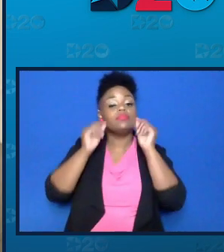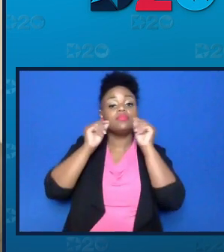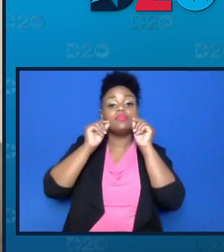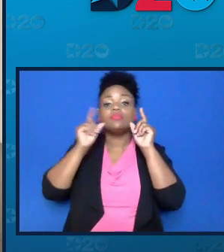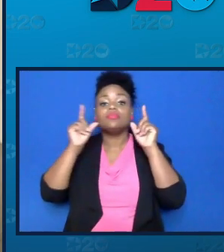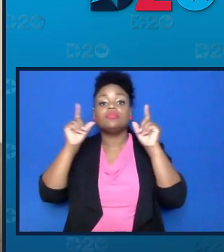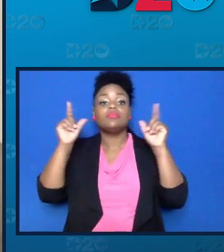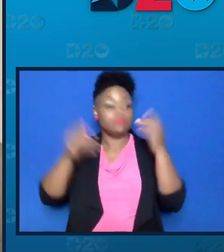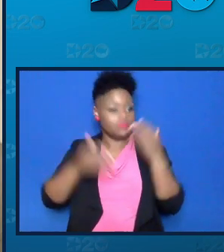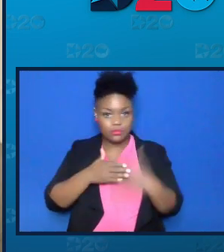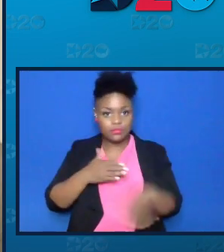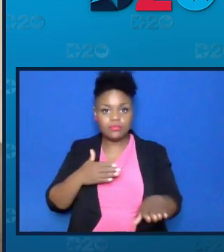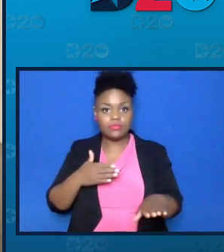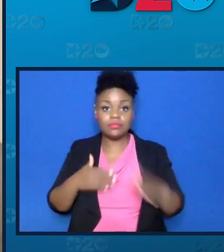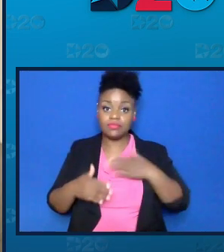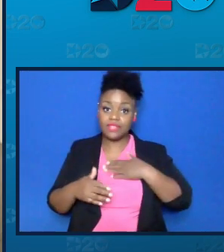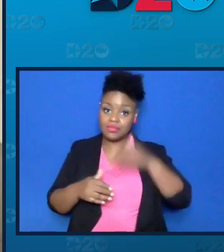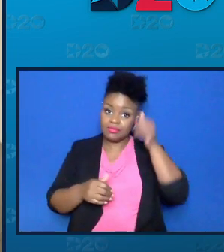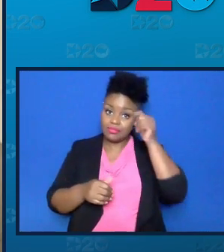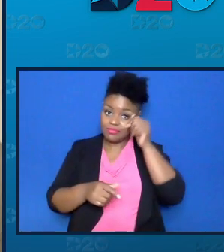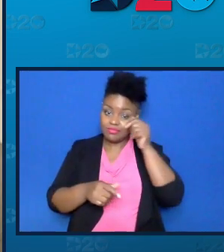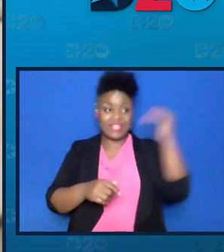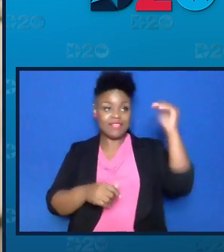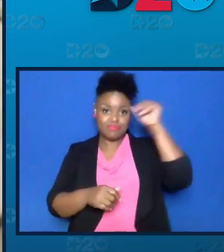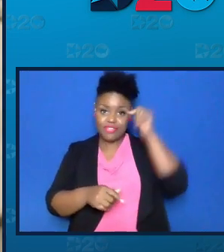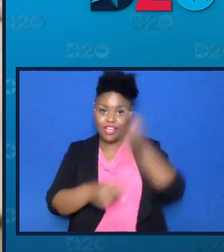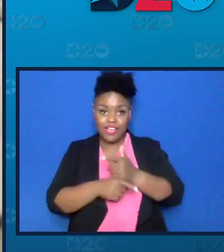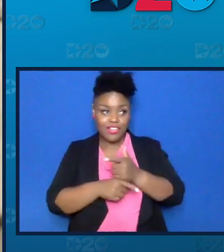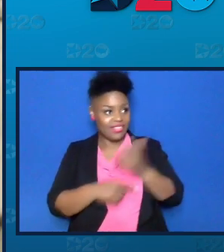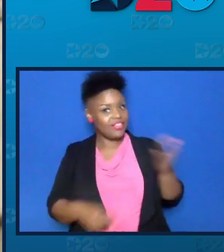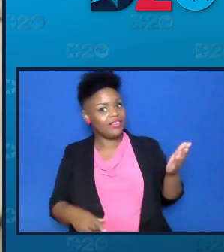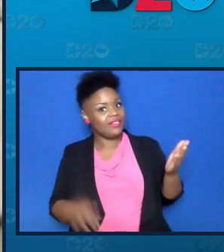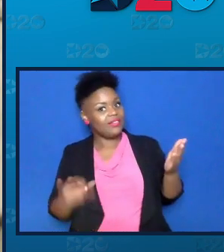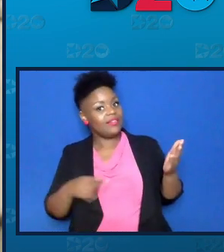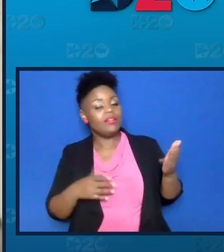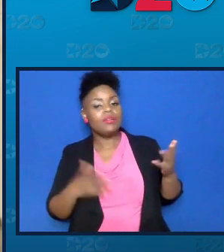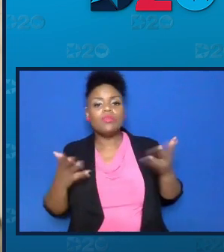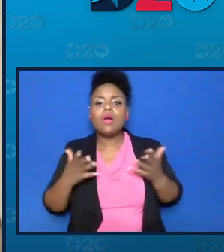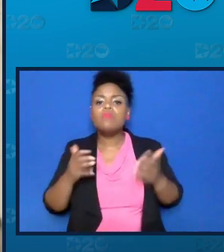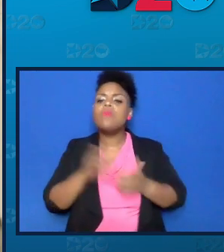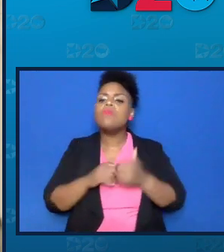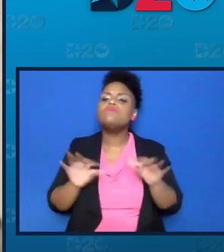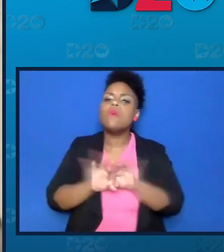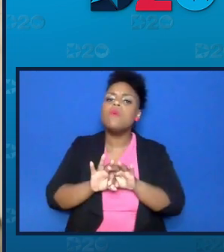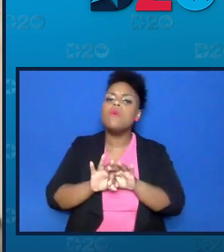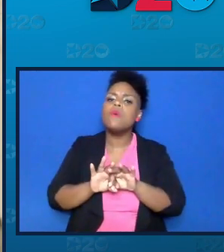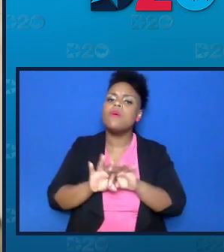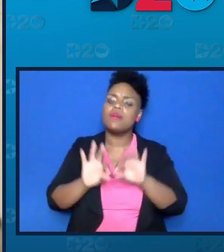The thing that was most important was family and family and family.